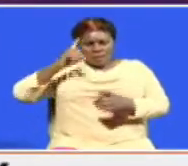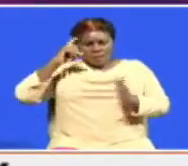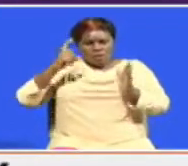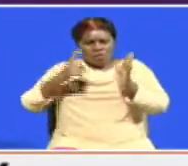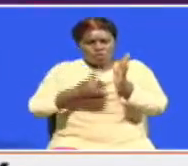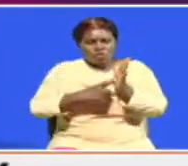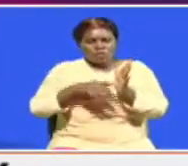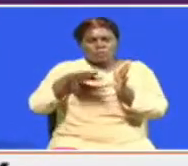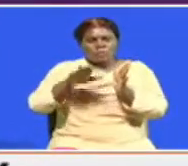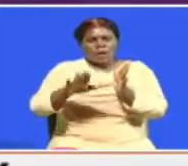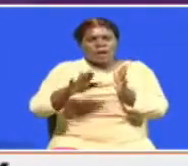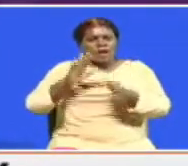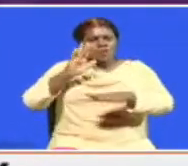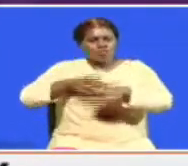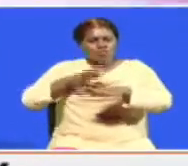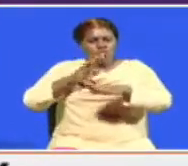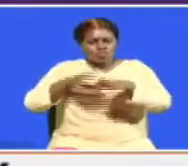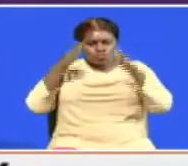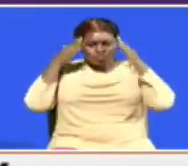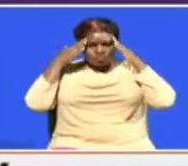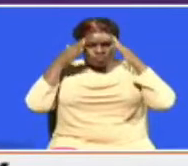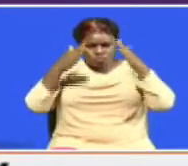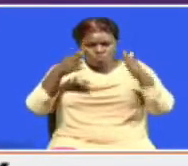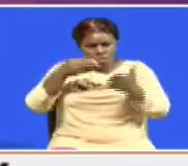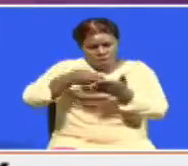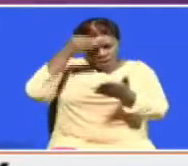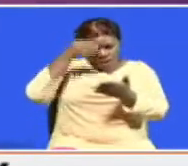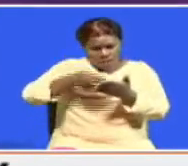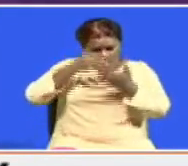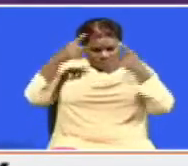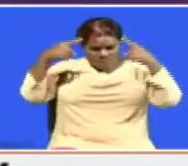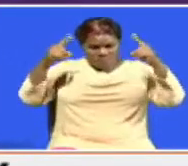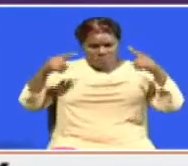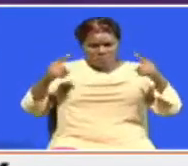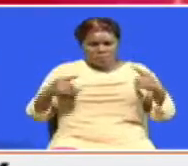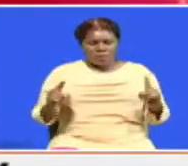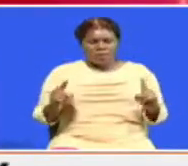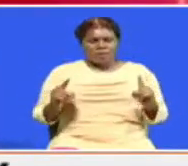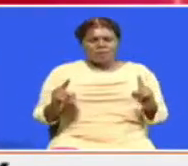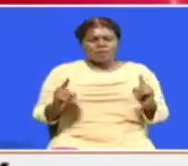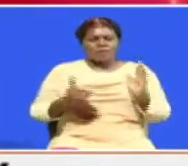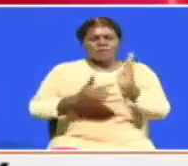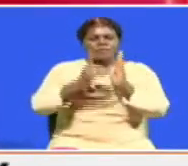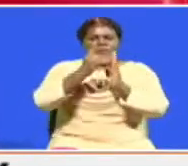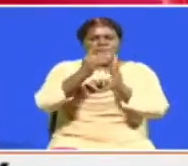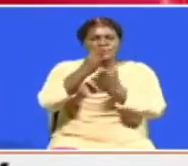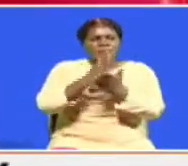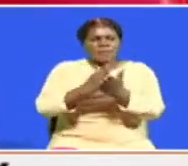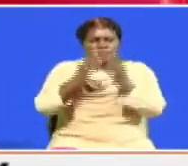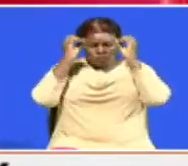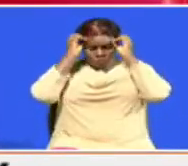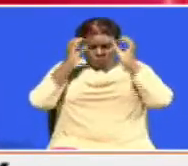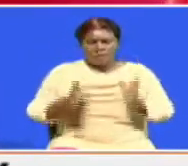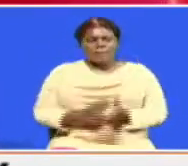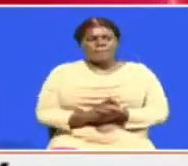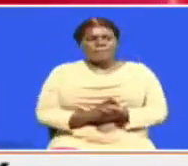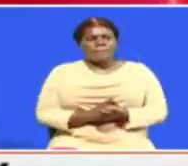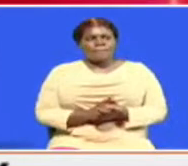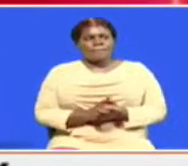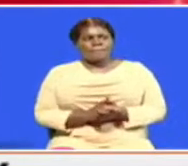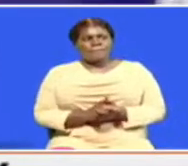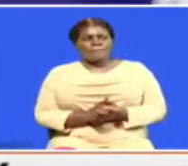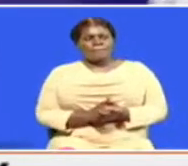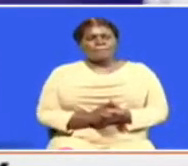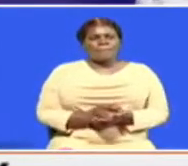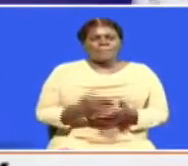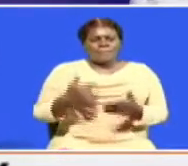recognized for their unwavering commitment to academic excellence and character development among students. Christian values is